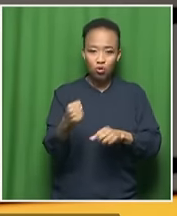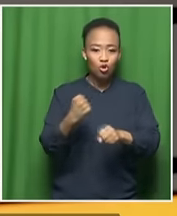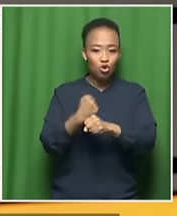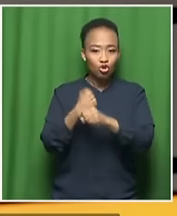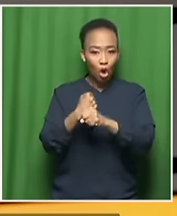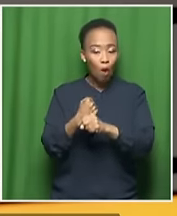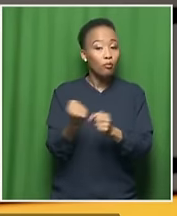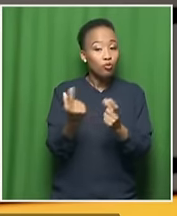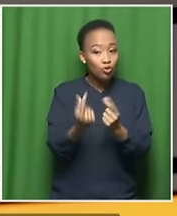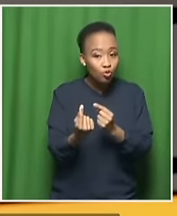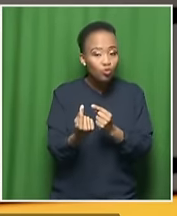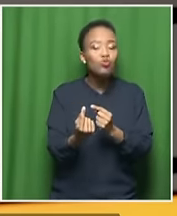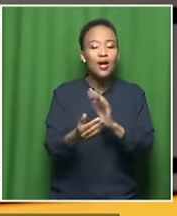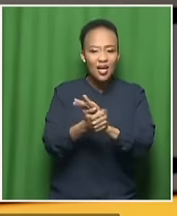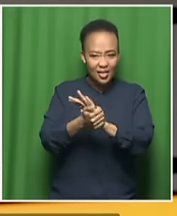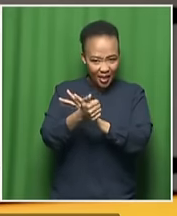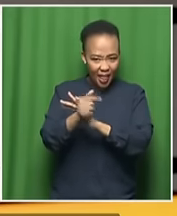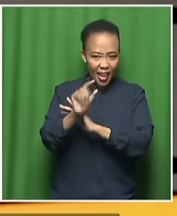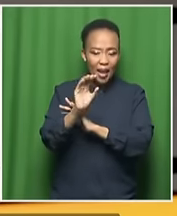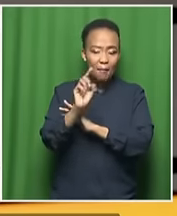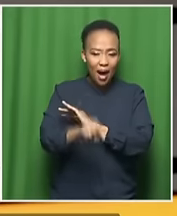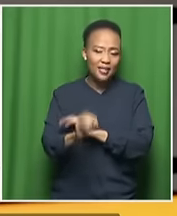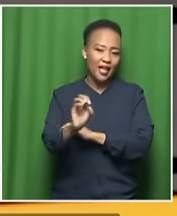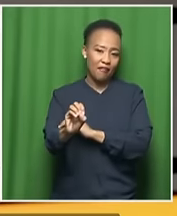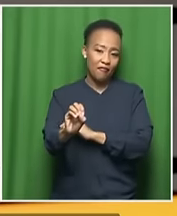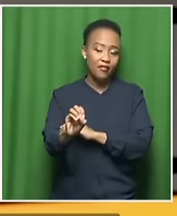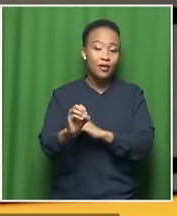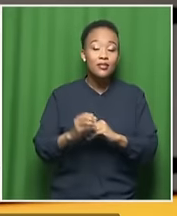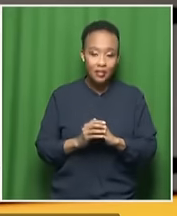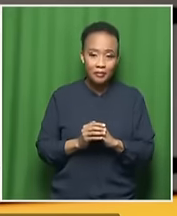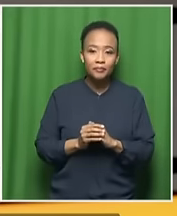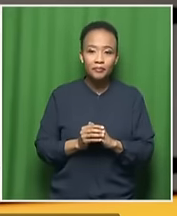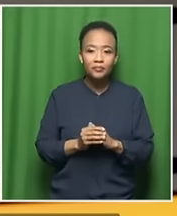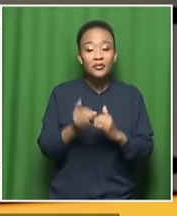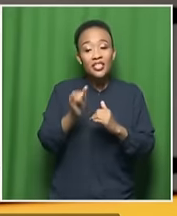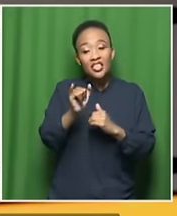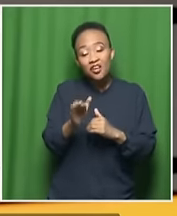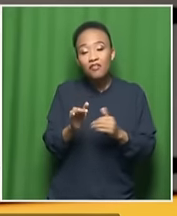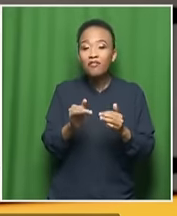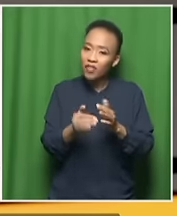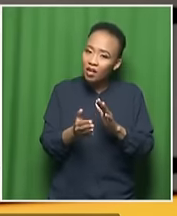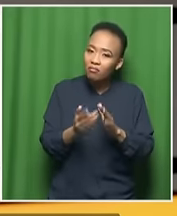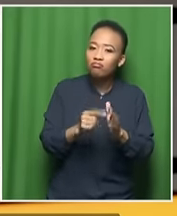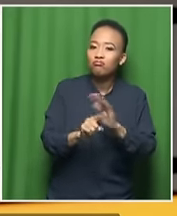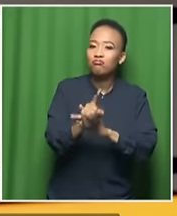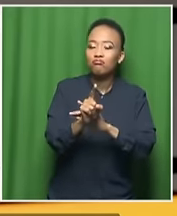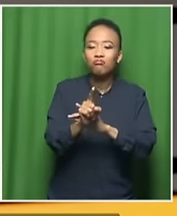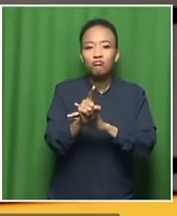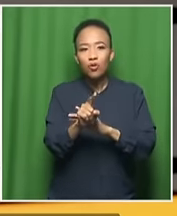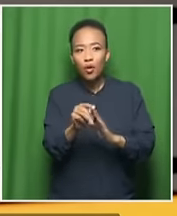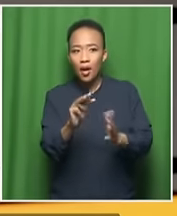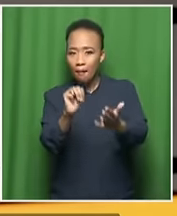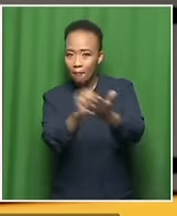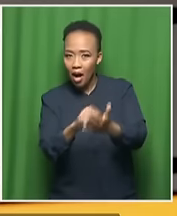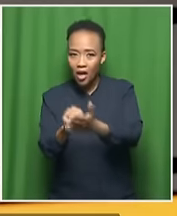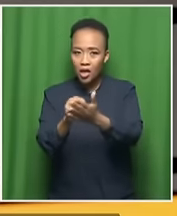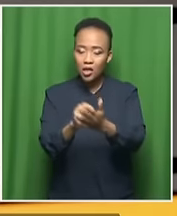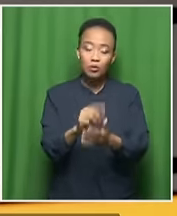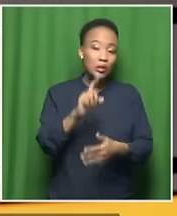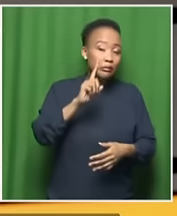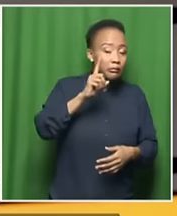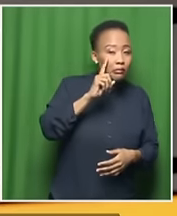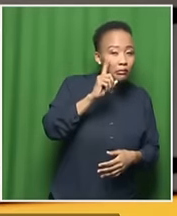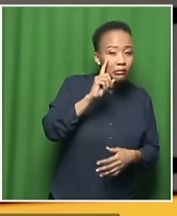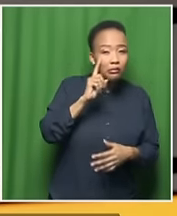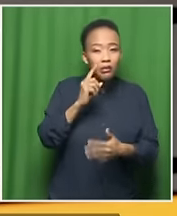that. And if they go to the labor market and see who is available, you will get the